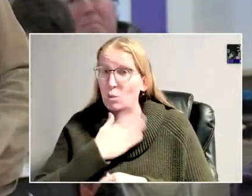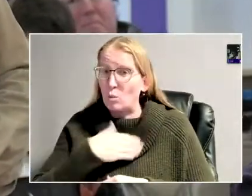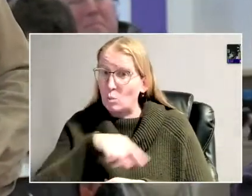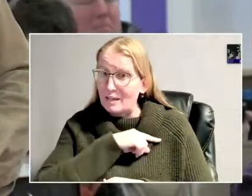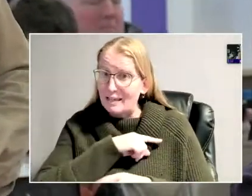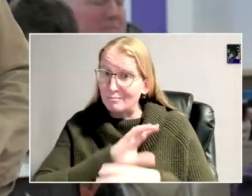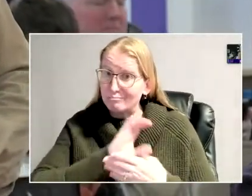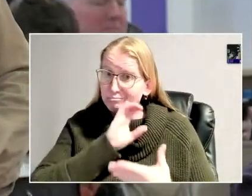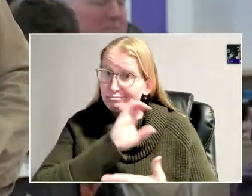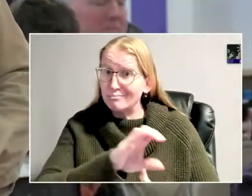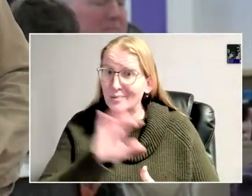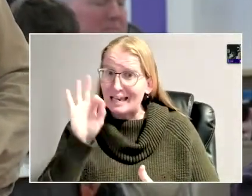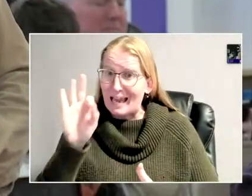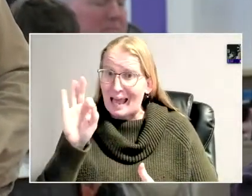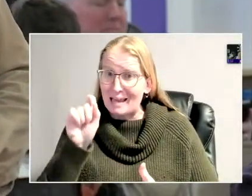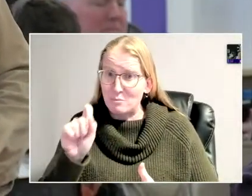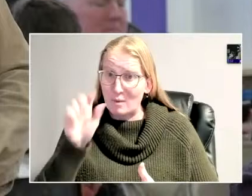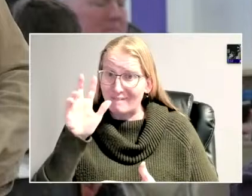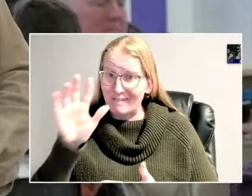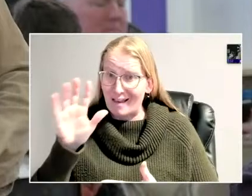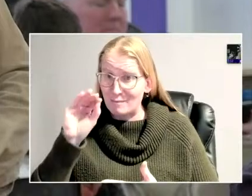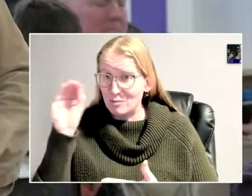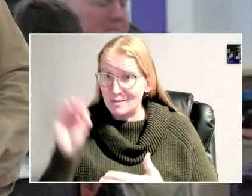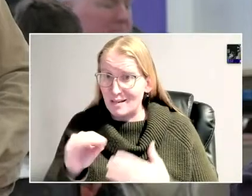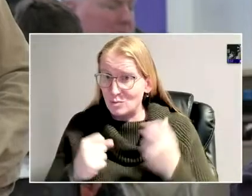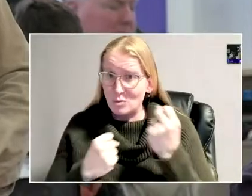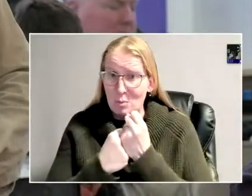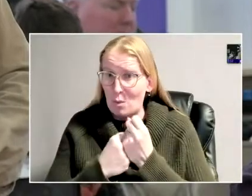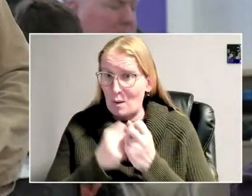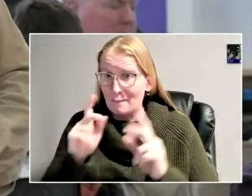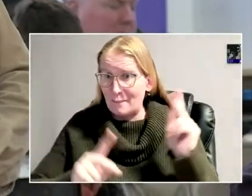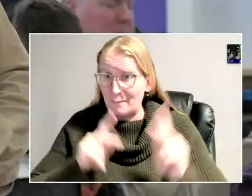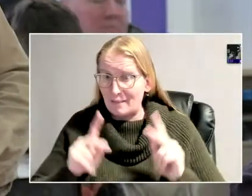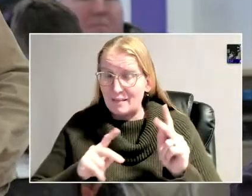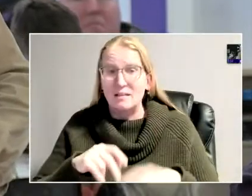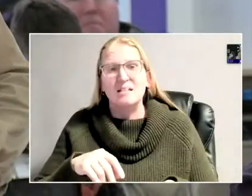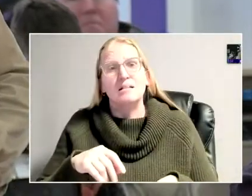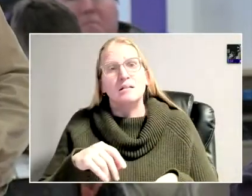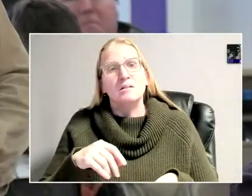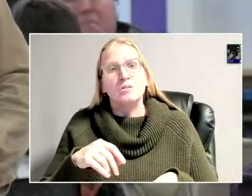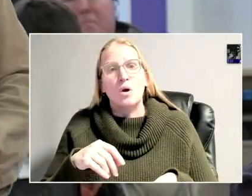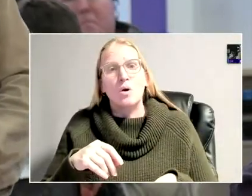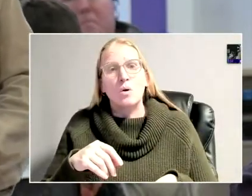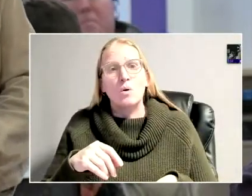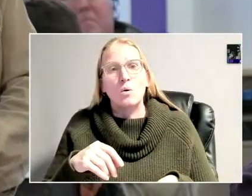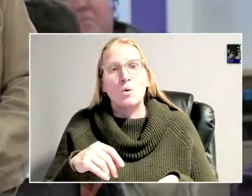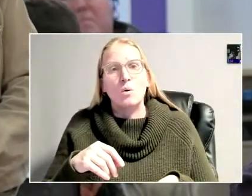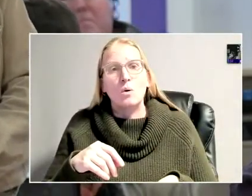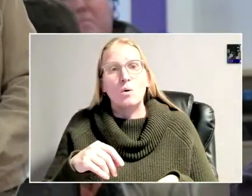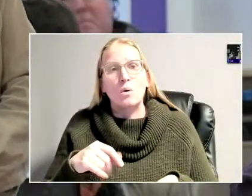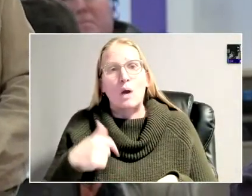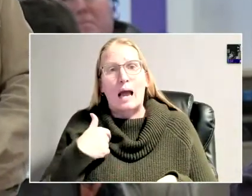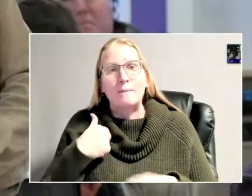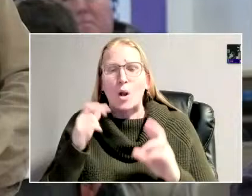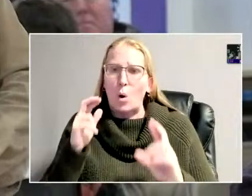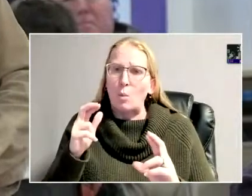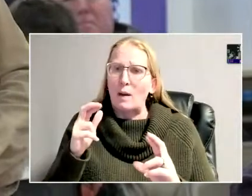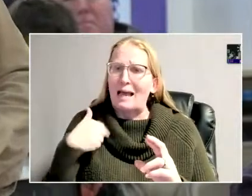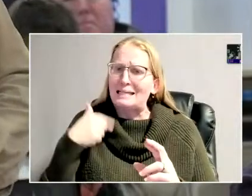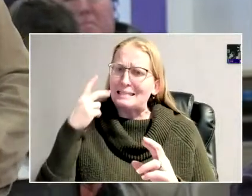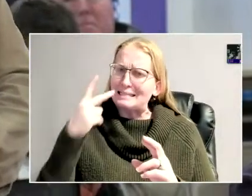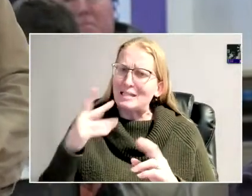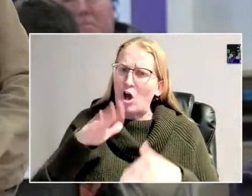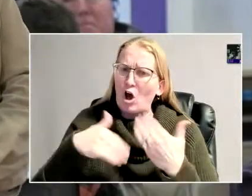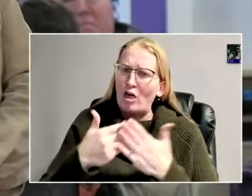so um I I hope when I see all these cars ride around with license plates that